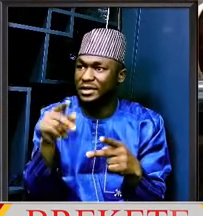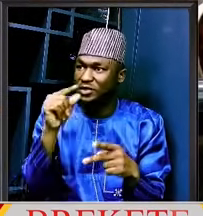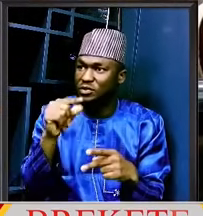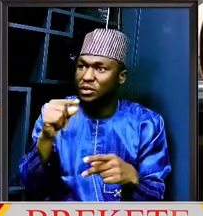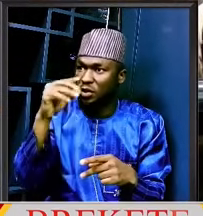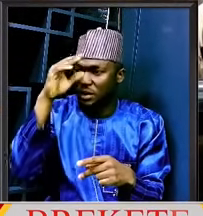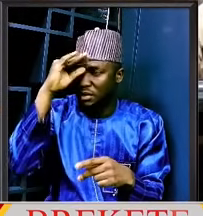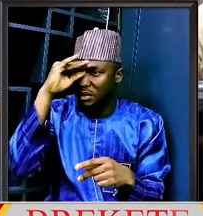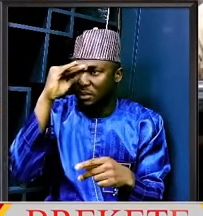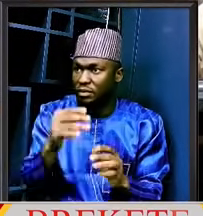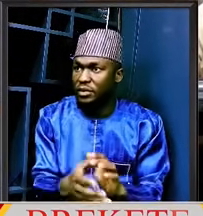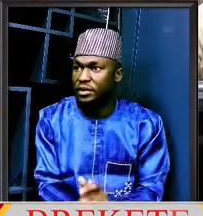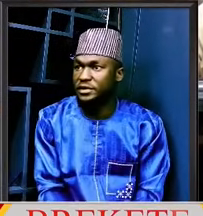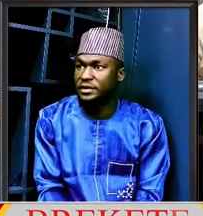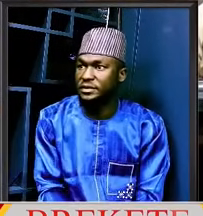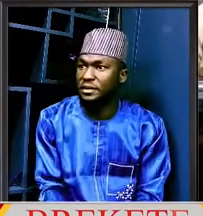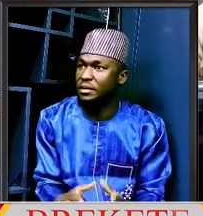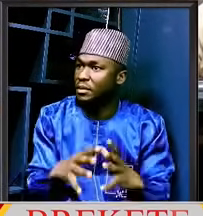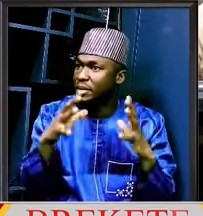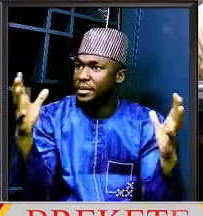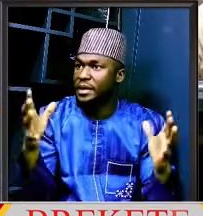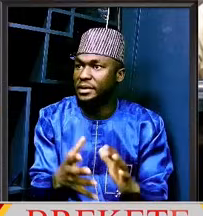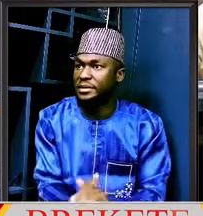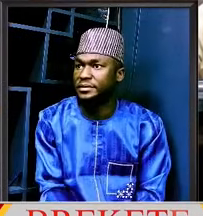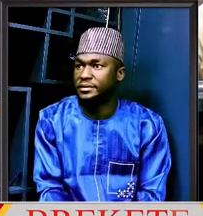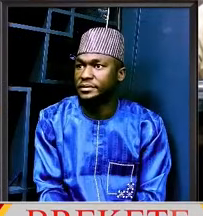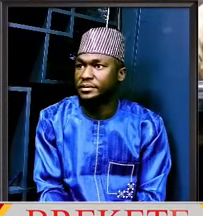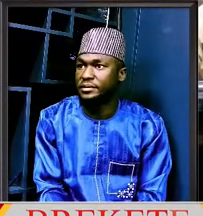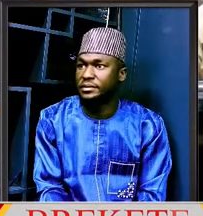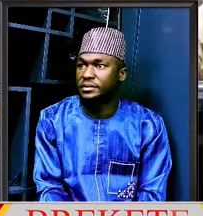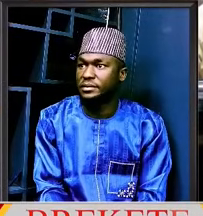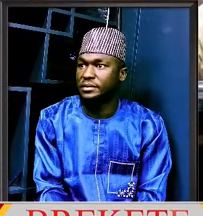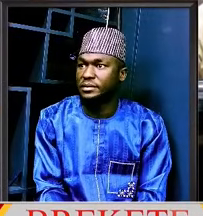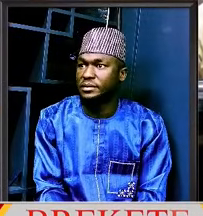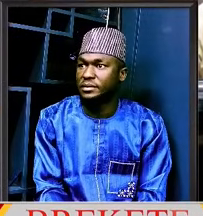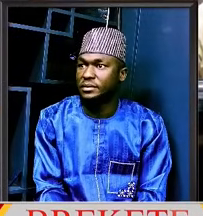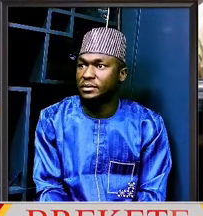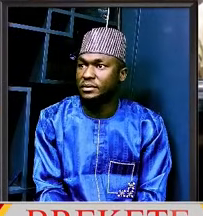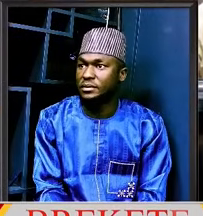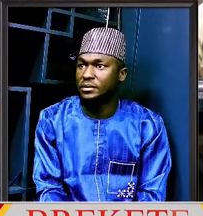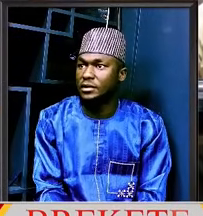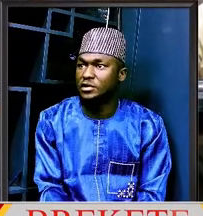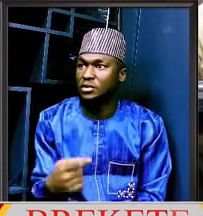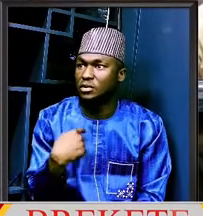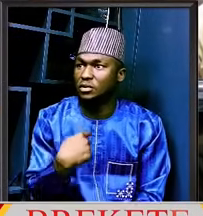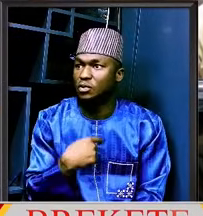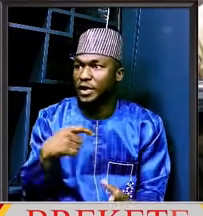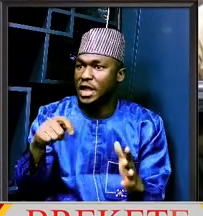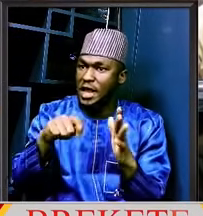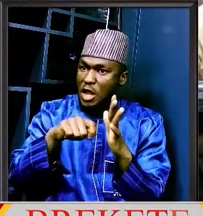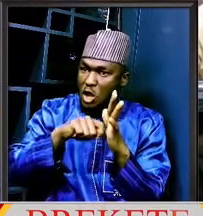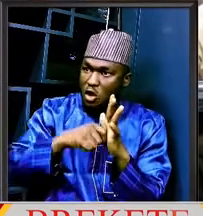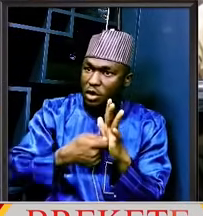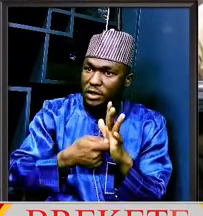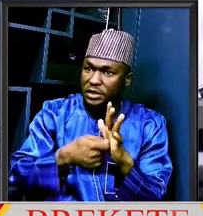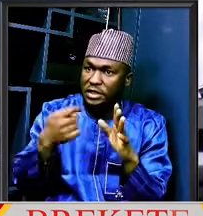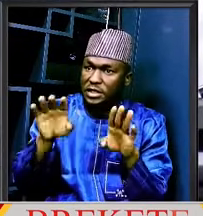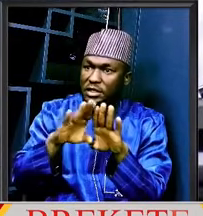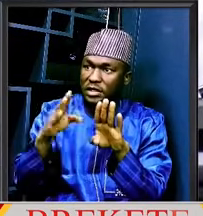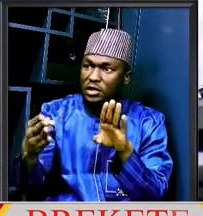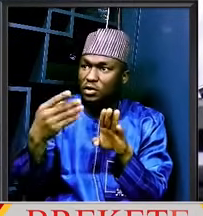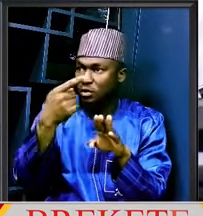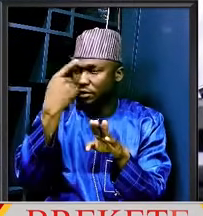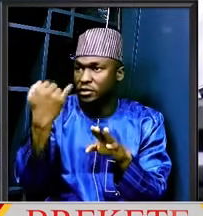boys, hefty young men, plenty. They just came to the compound. So we quickly also locked the door again because we knew that there's maybe another